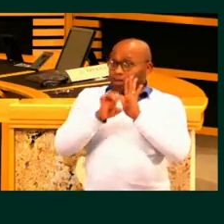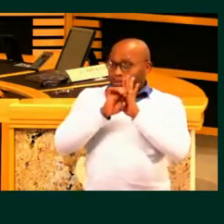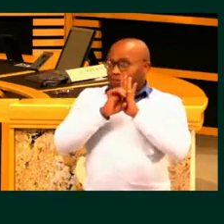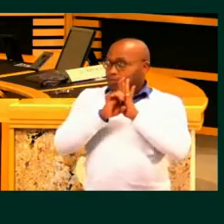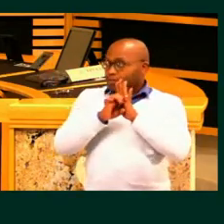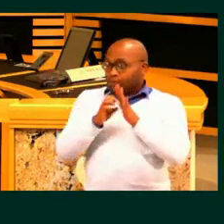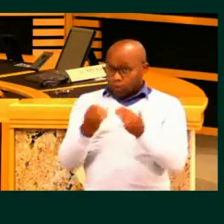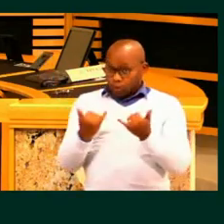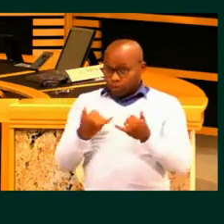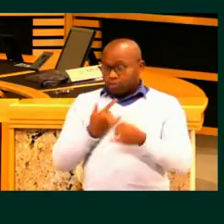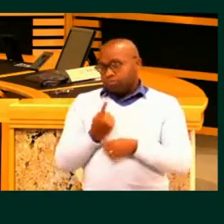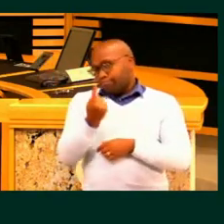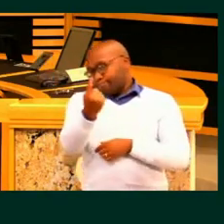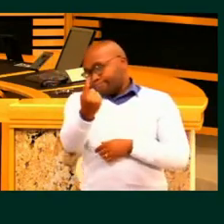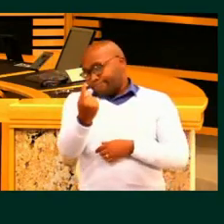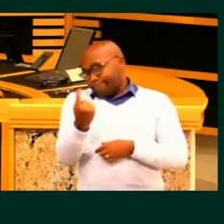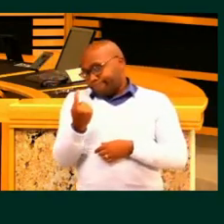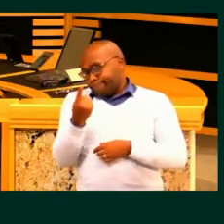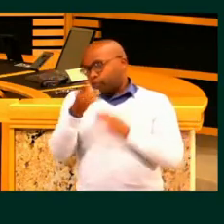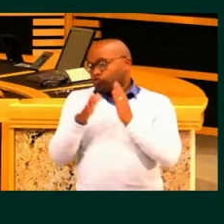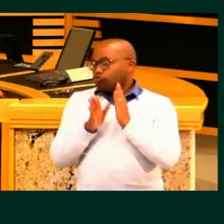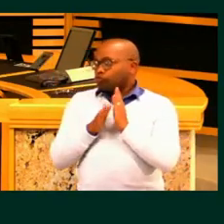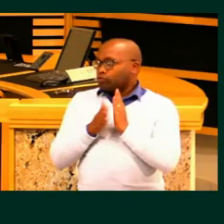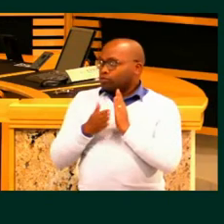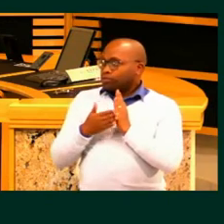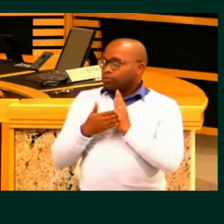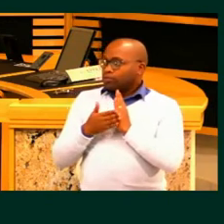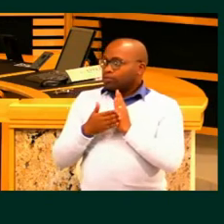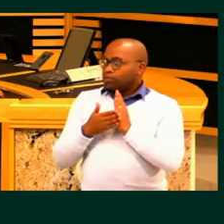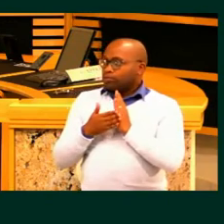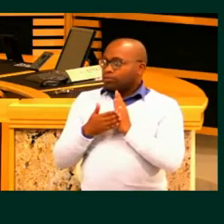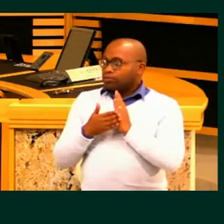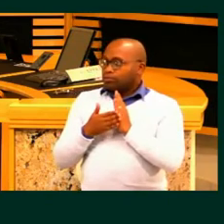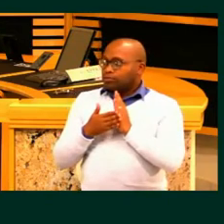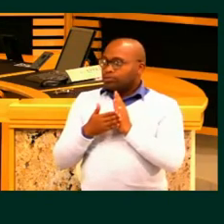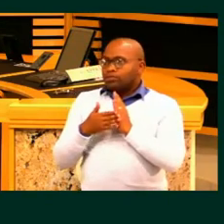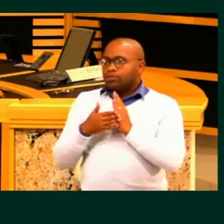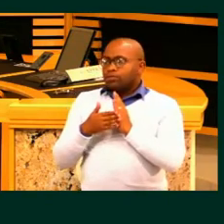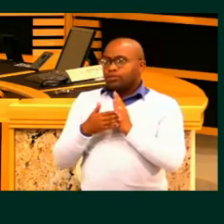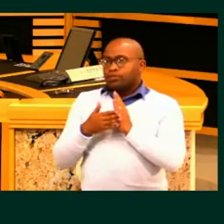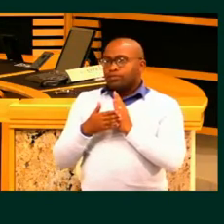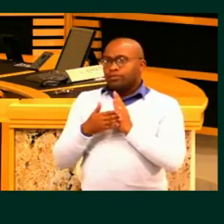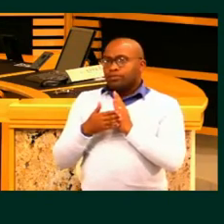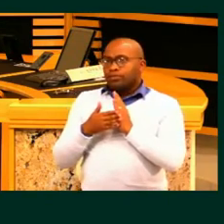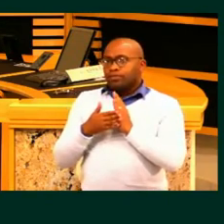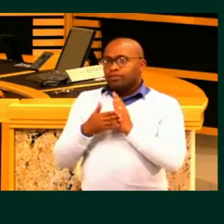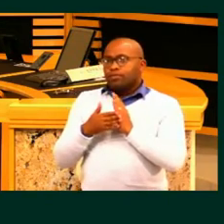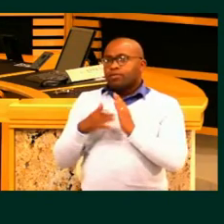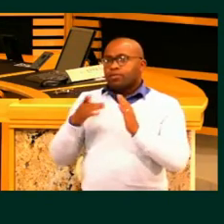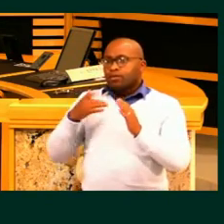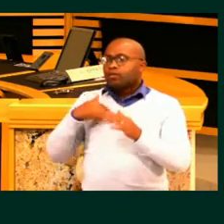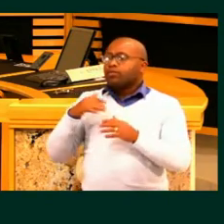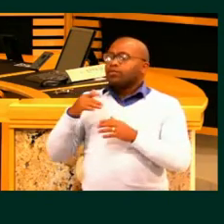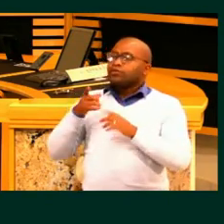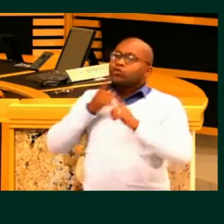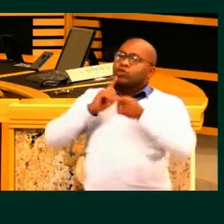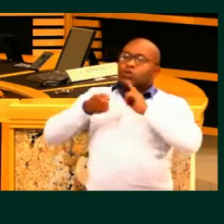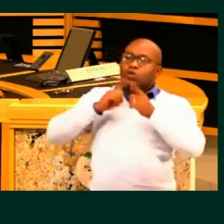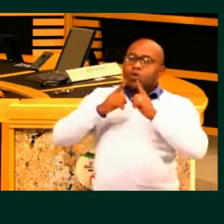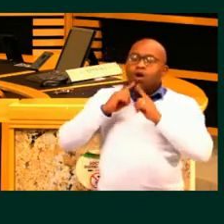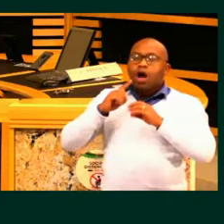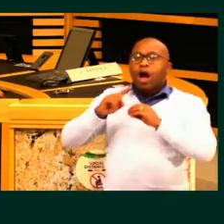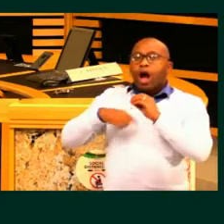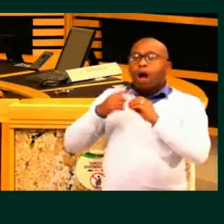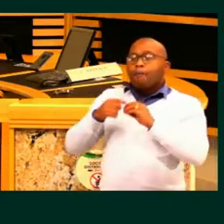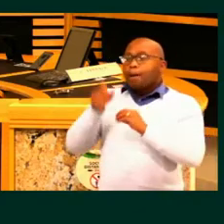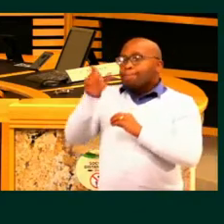through that door I was entertaining a discussion of a whistleblower of bongolos in a